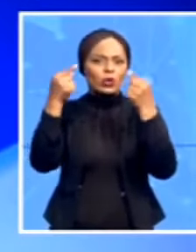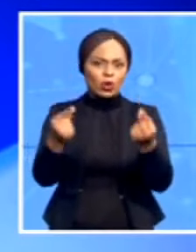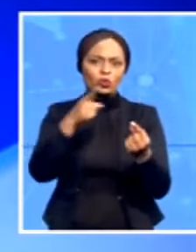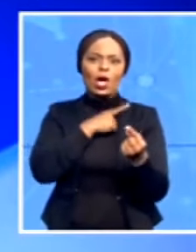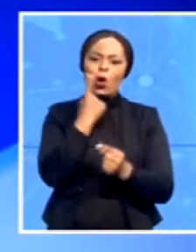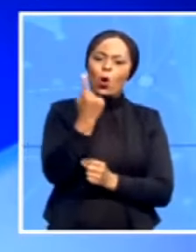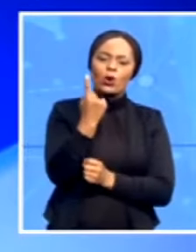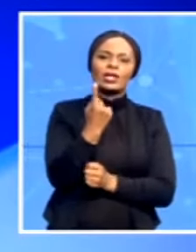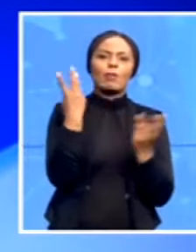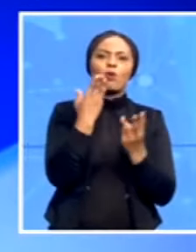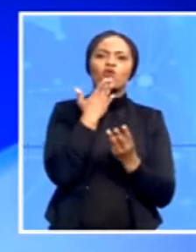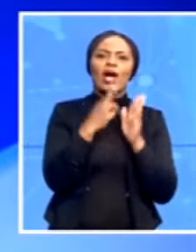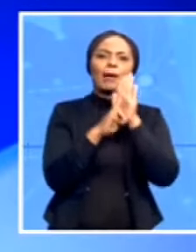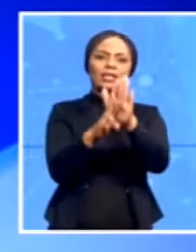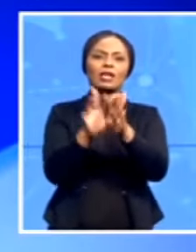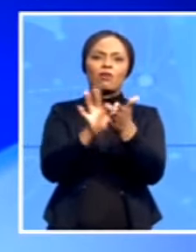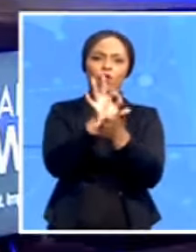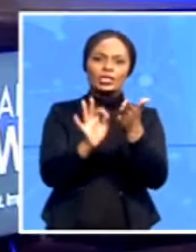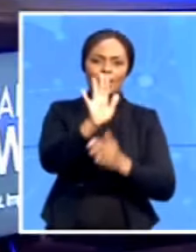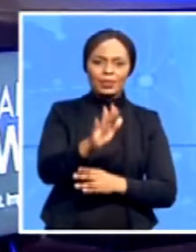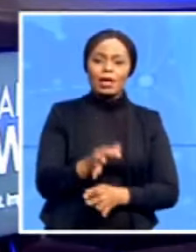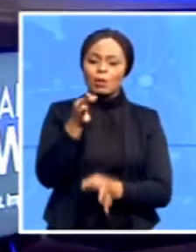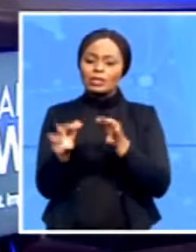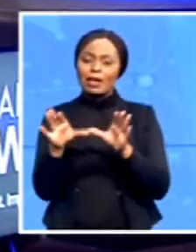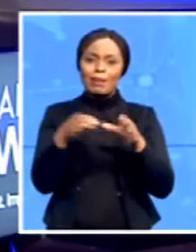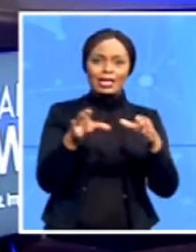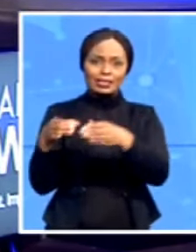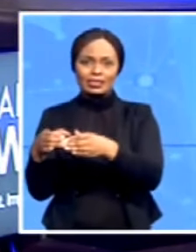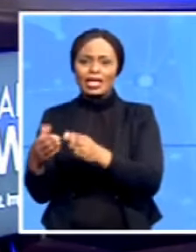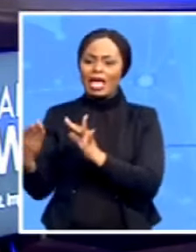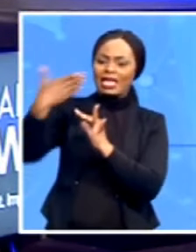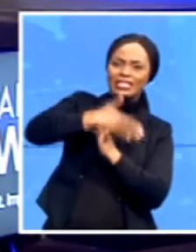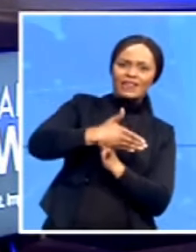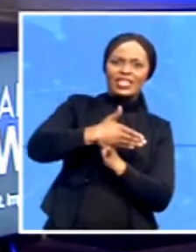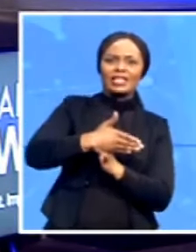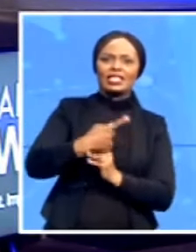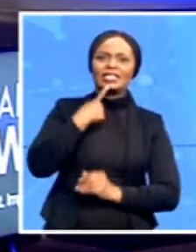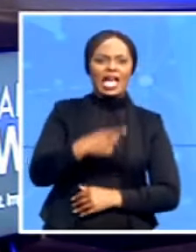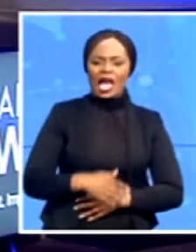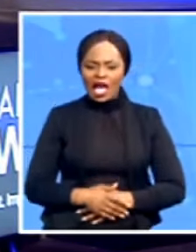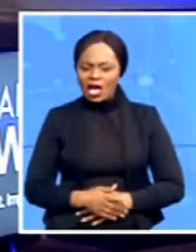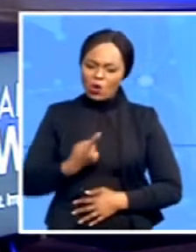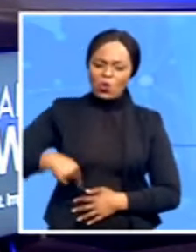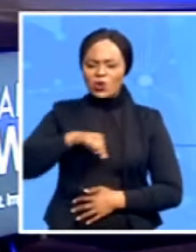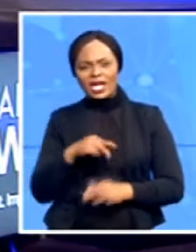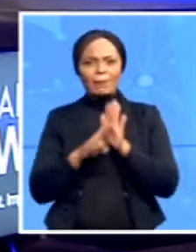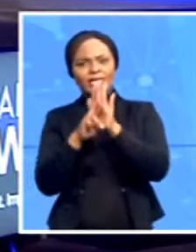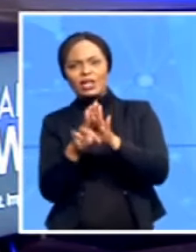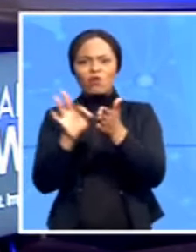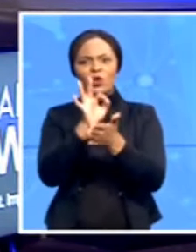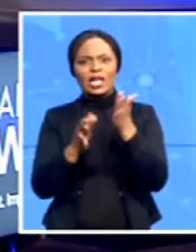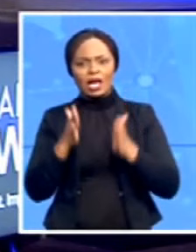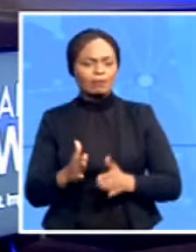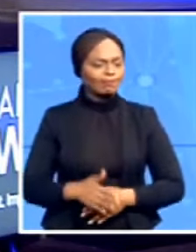Political parties cannot come in and say, but we represent the voters, because they only represent a tiny minority of the